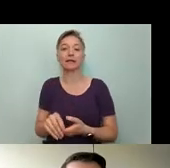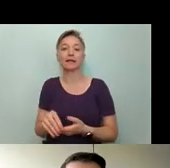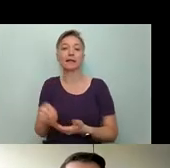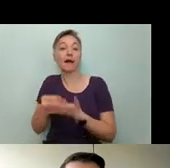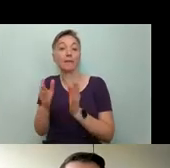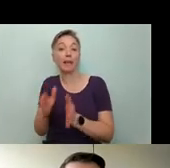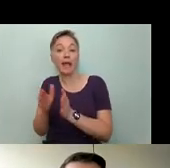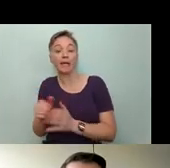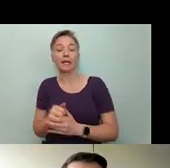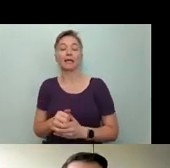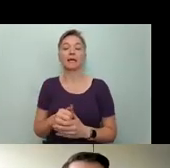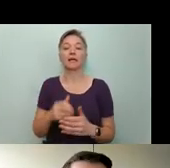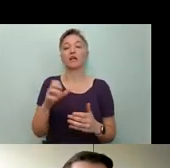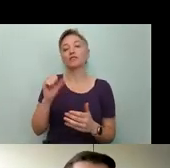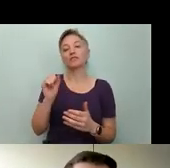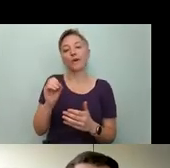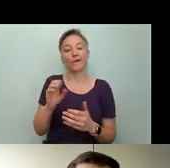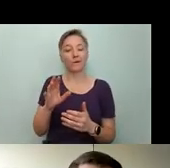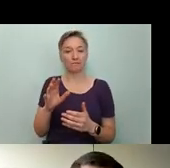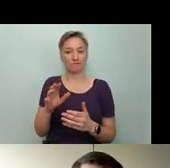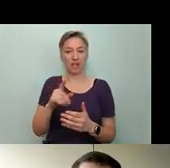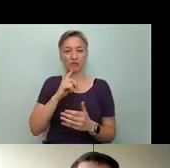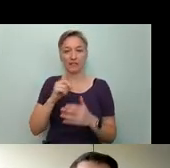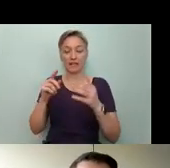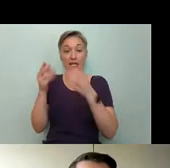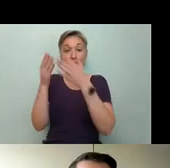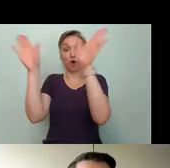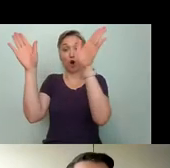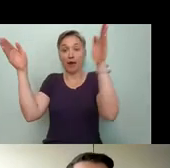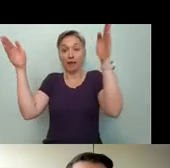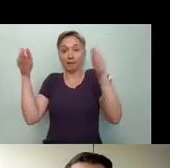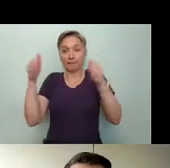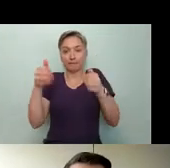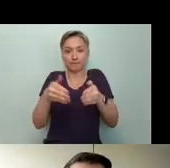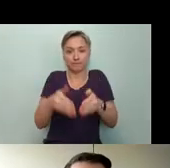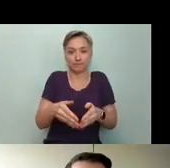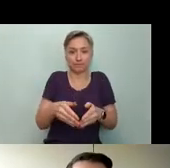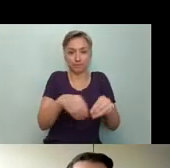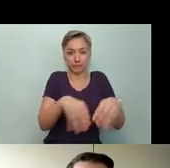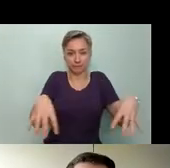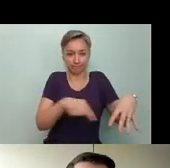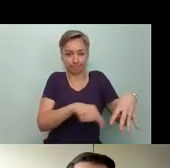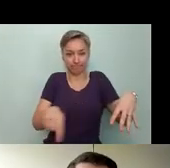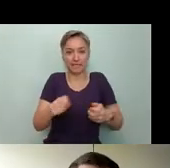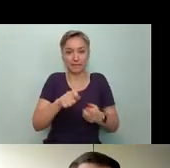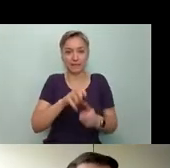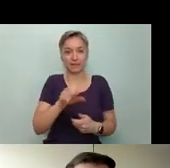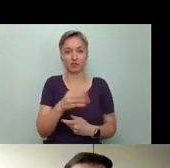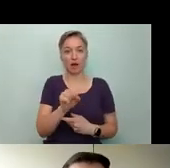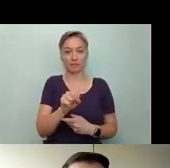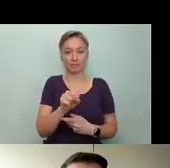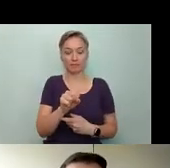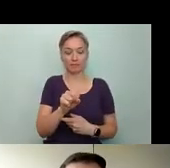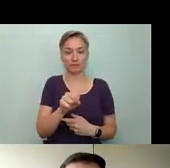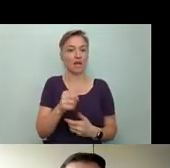to ultimately understanding the path that's available and where the jobs within that path align from a career stream standpoint,